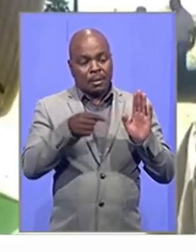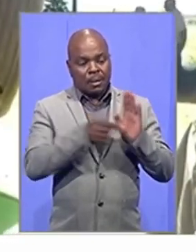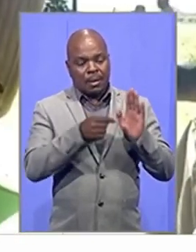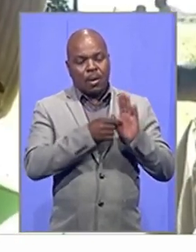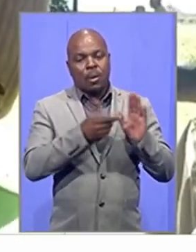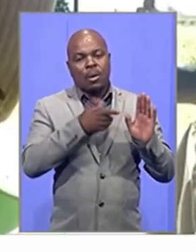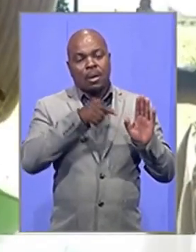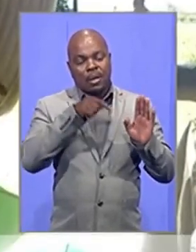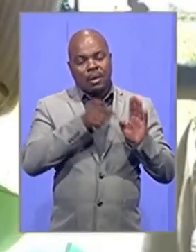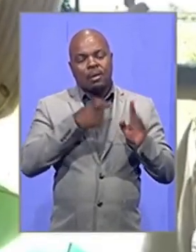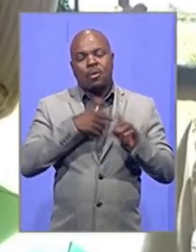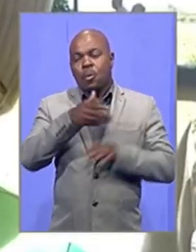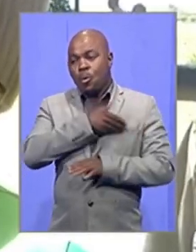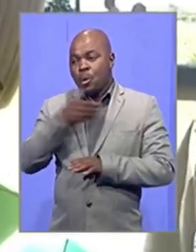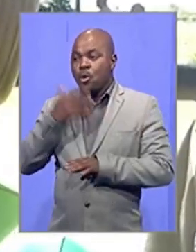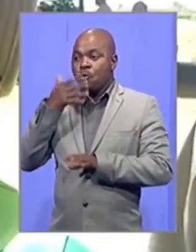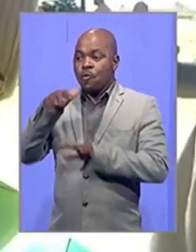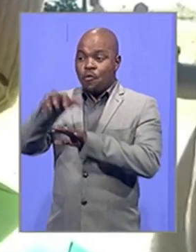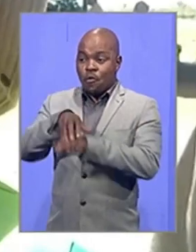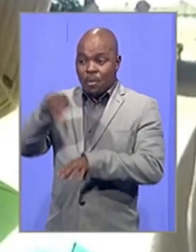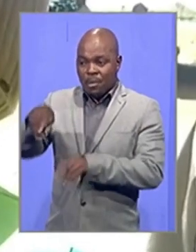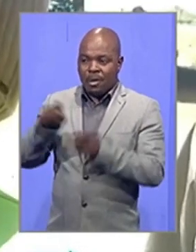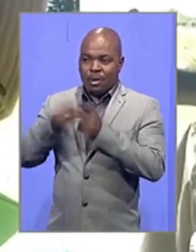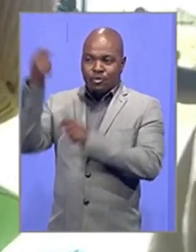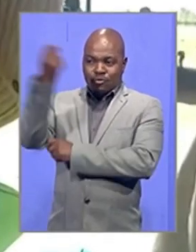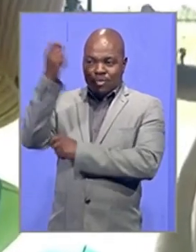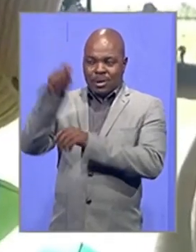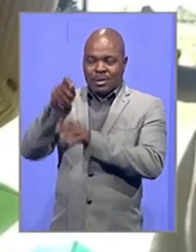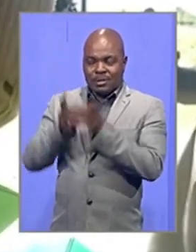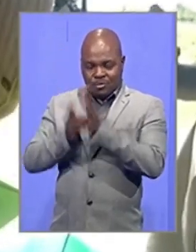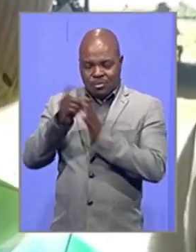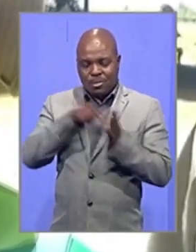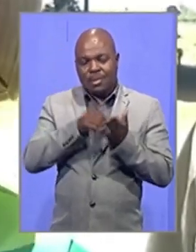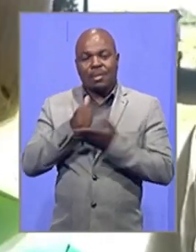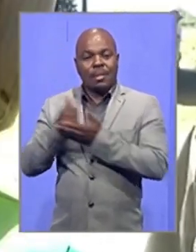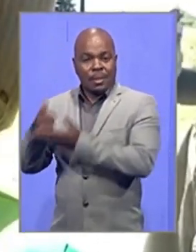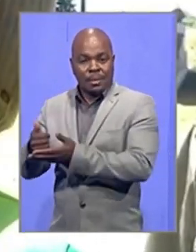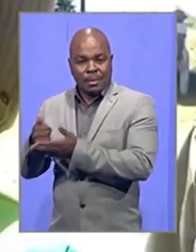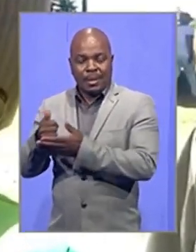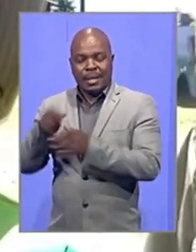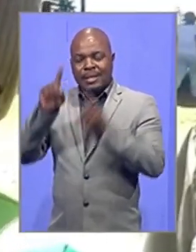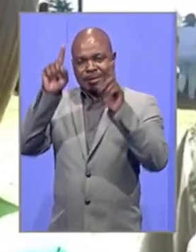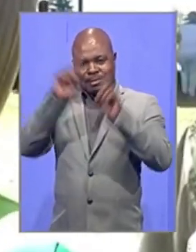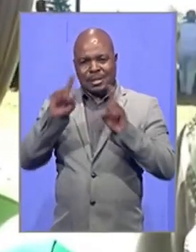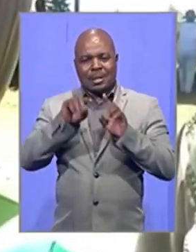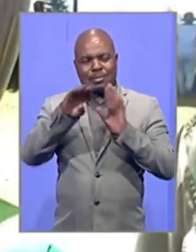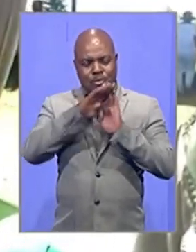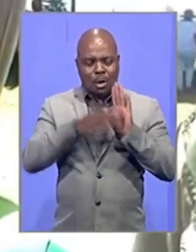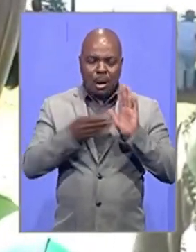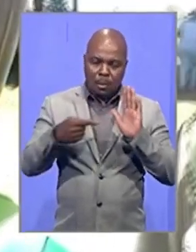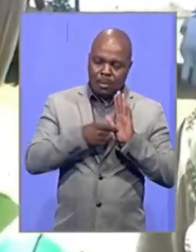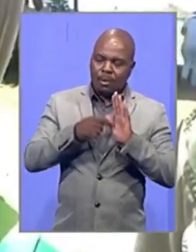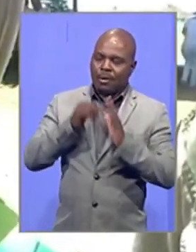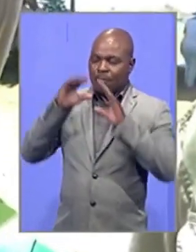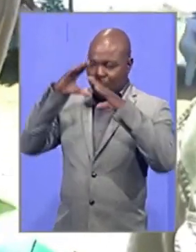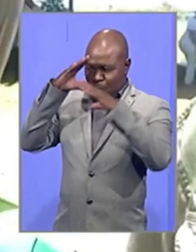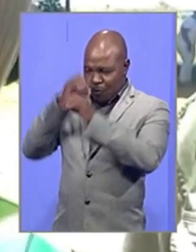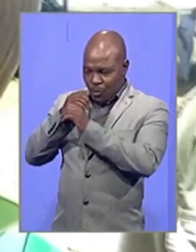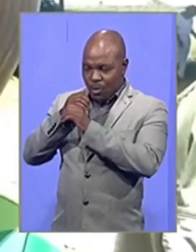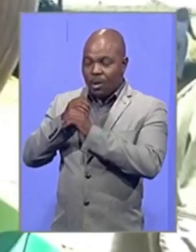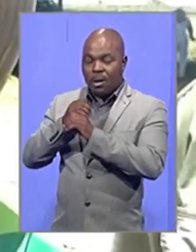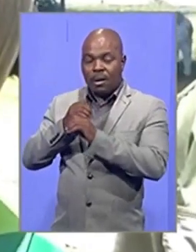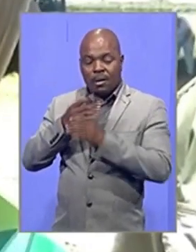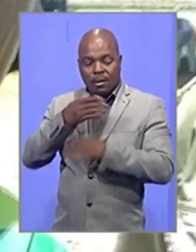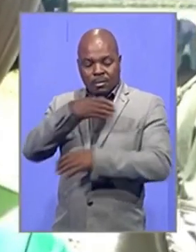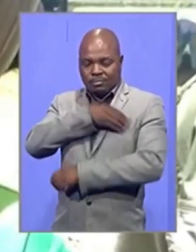women who are in agriculture and rural development. The special program e focusitse go ba empowera